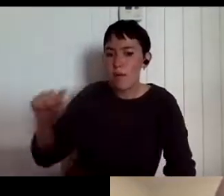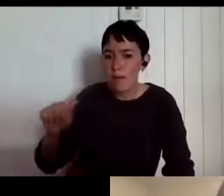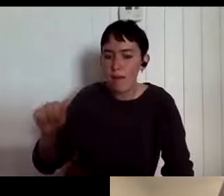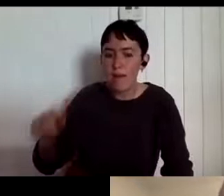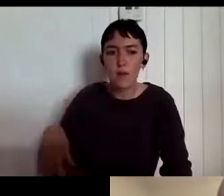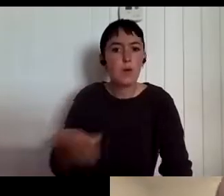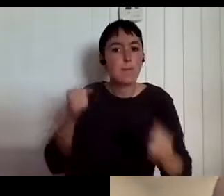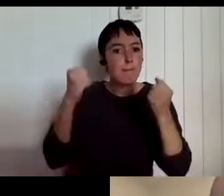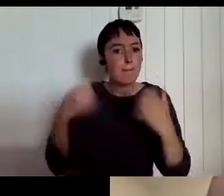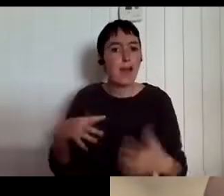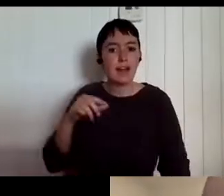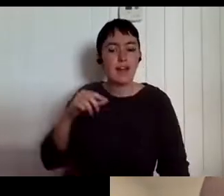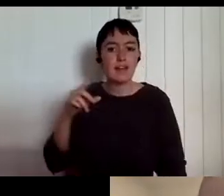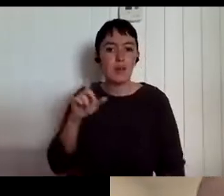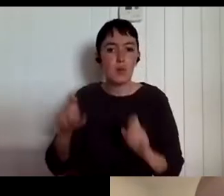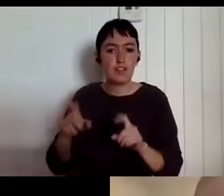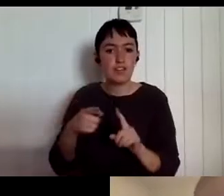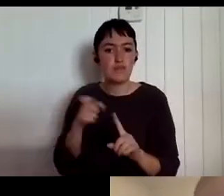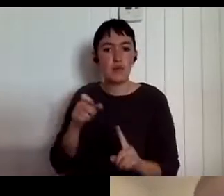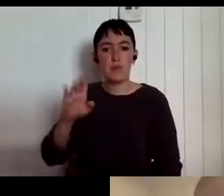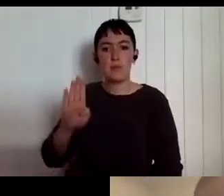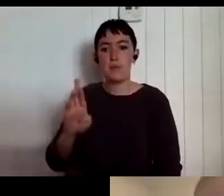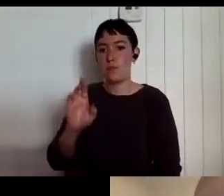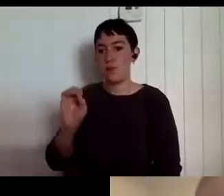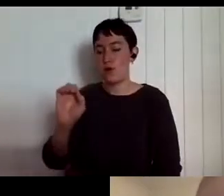Brooklyn. Let's get into it. Here we go.